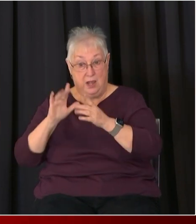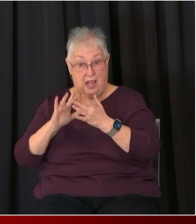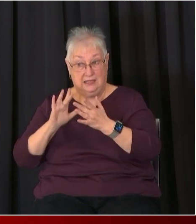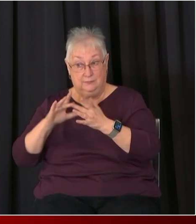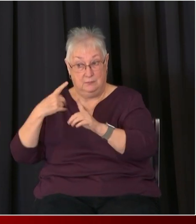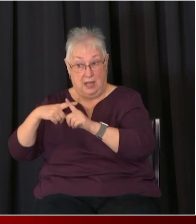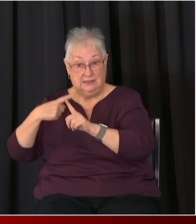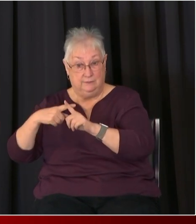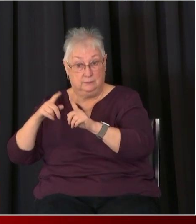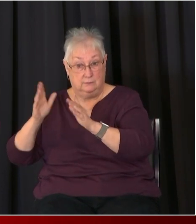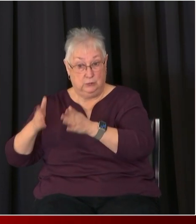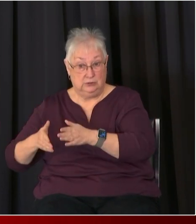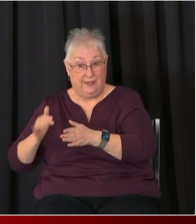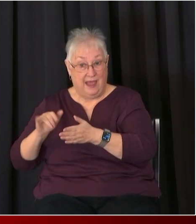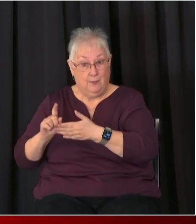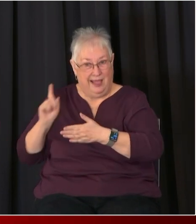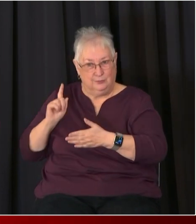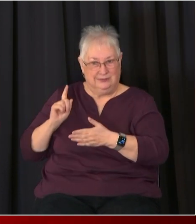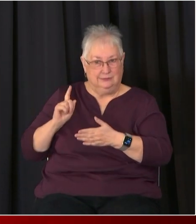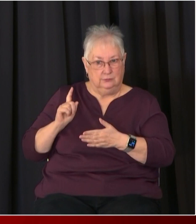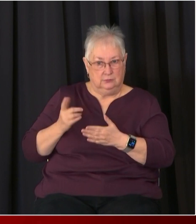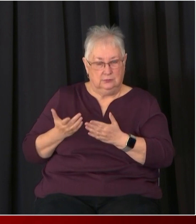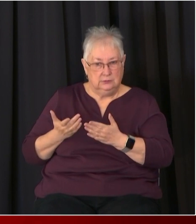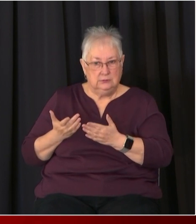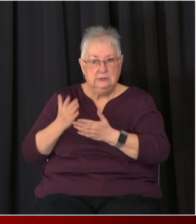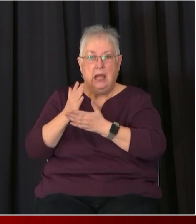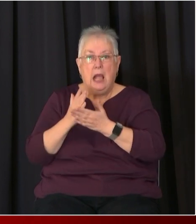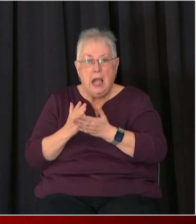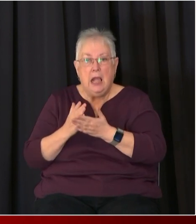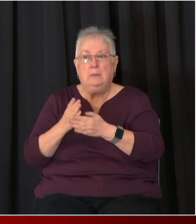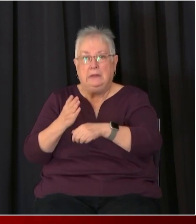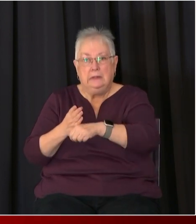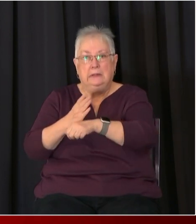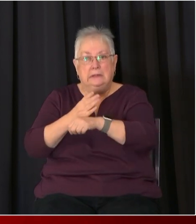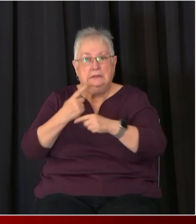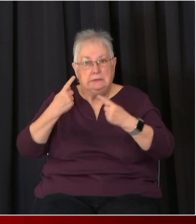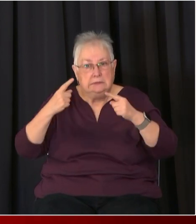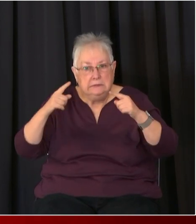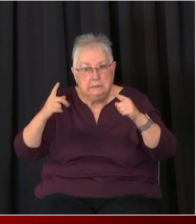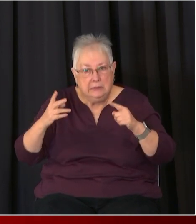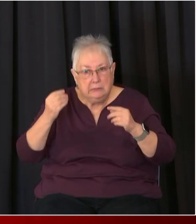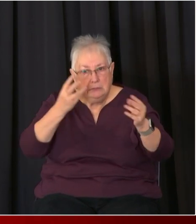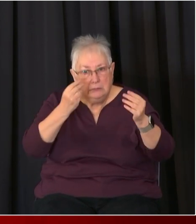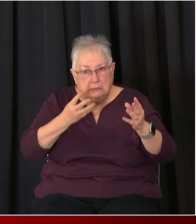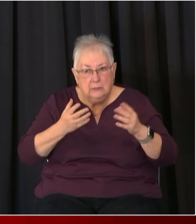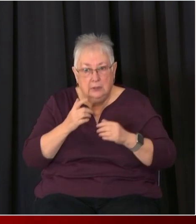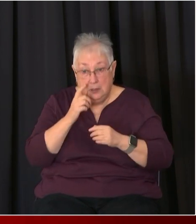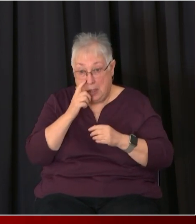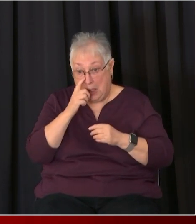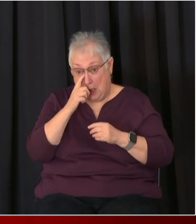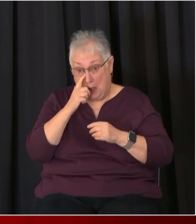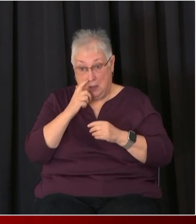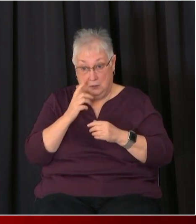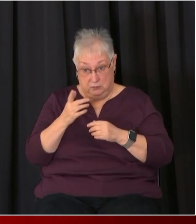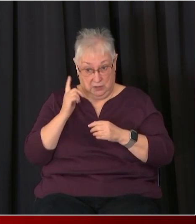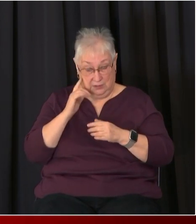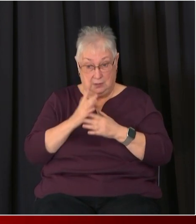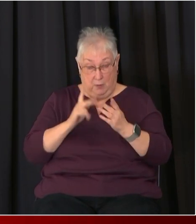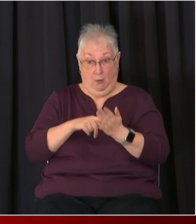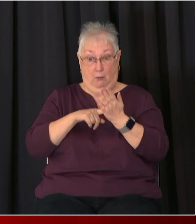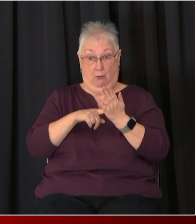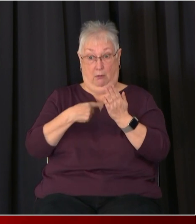week. And are you hearing from people who got that notification on their phone and what actions they took once they got it?